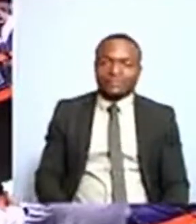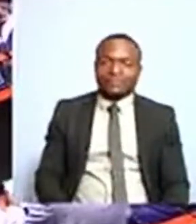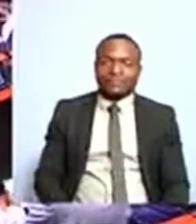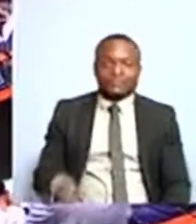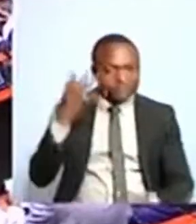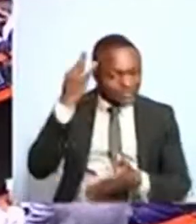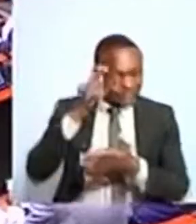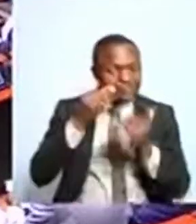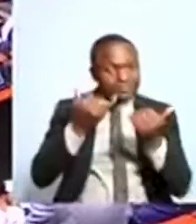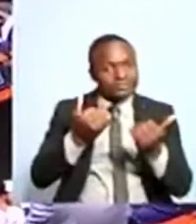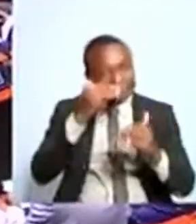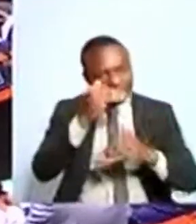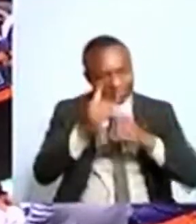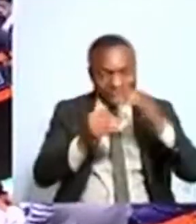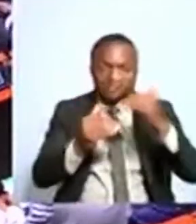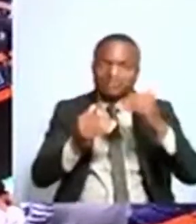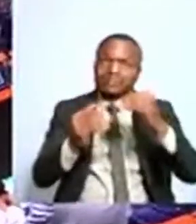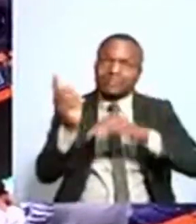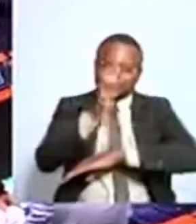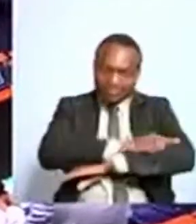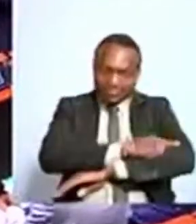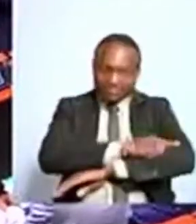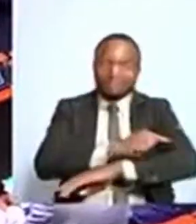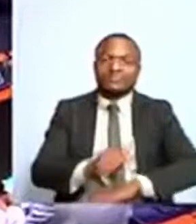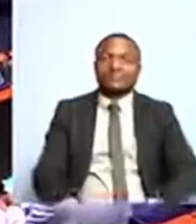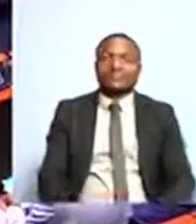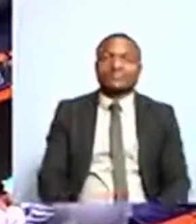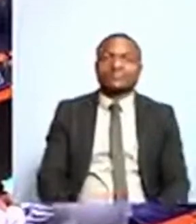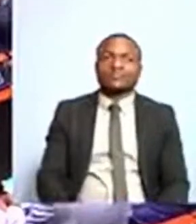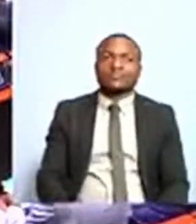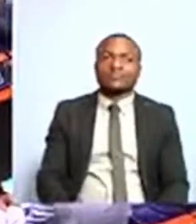The clerk will now read the orders of the day.